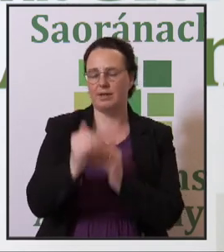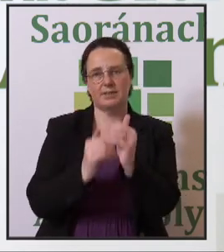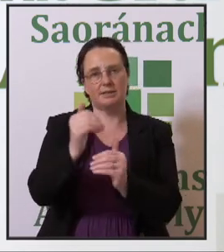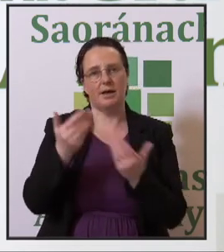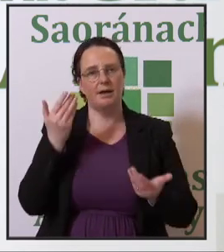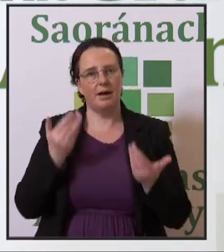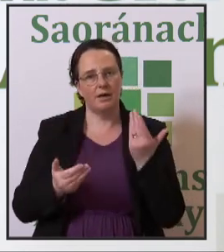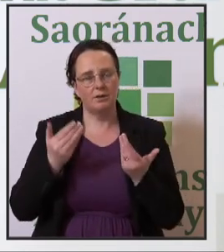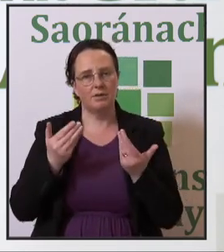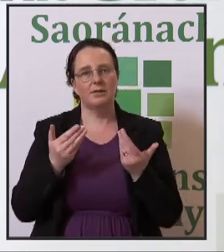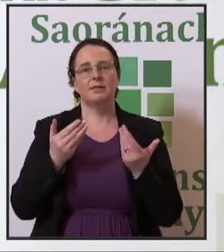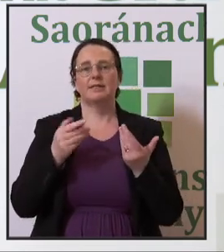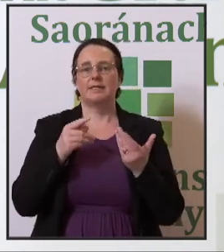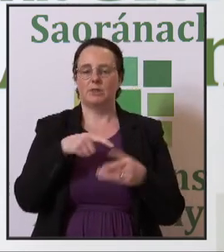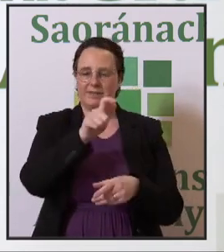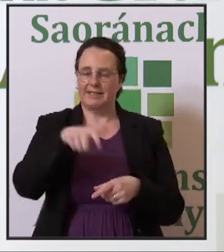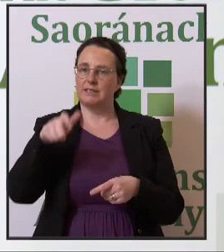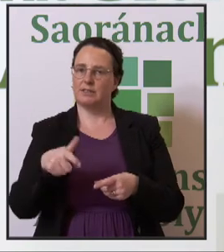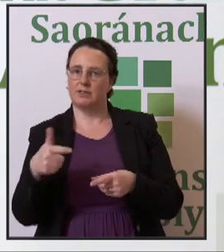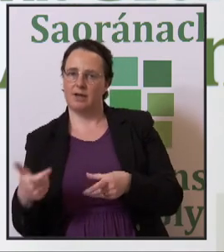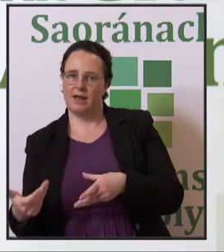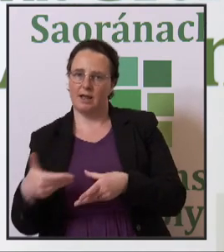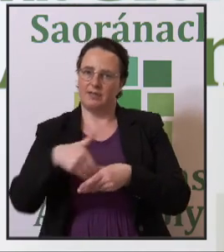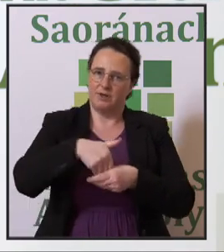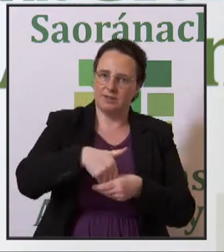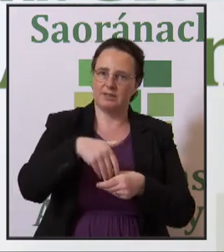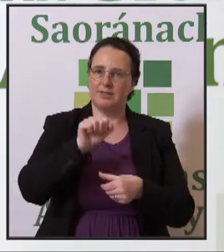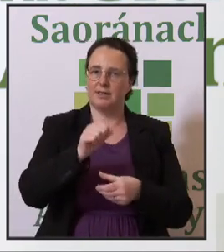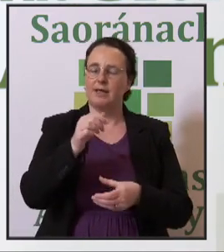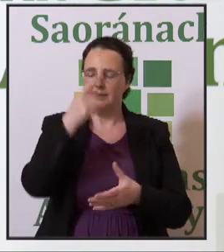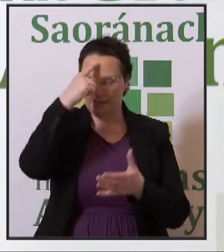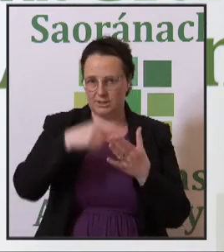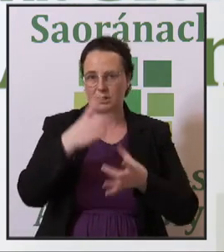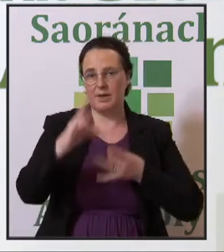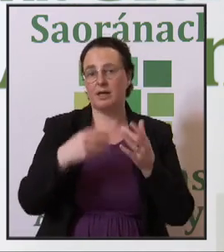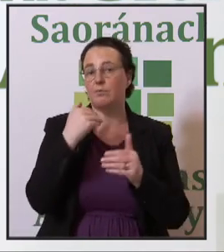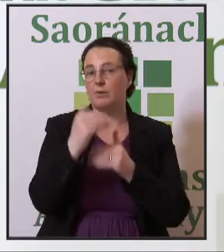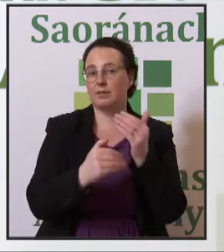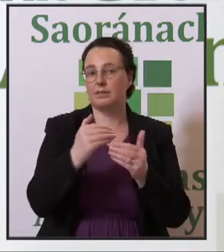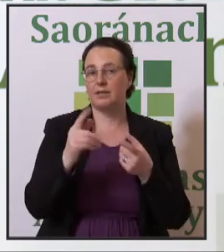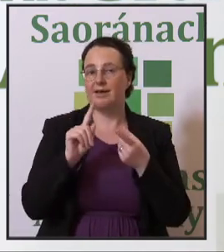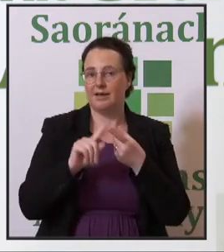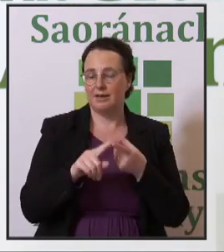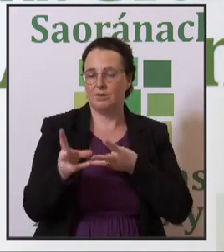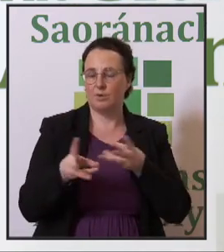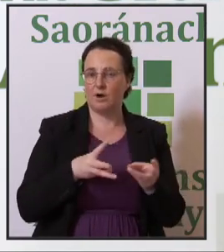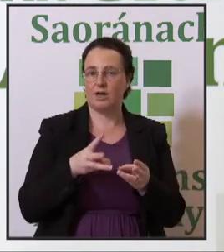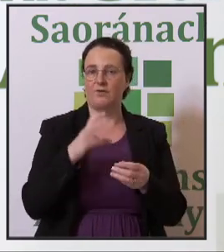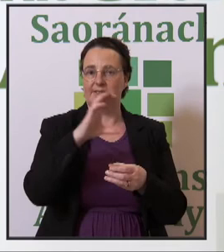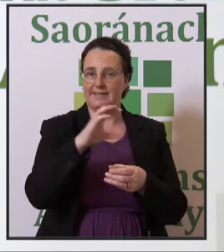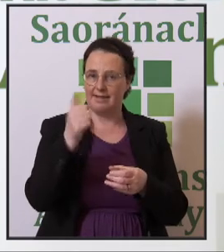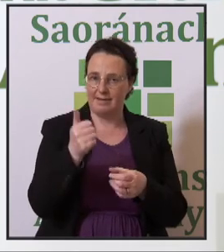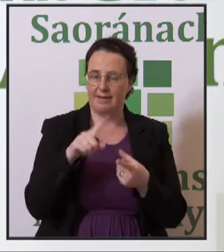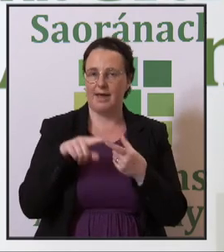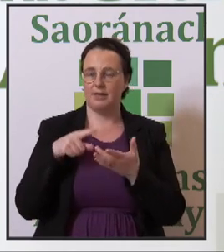by bringing citizens directly into the decision-making process and by making the work of the assembly and the responses to